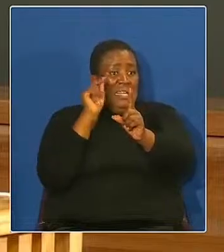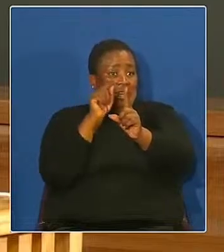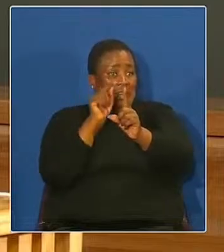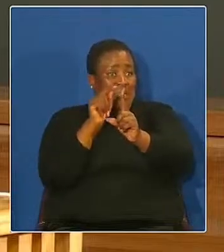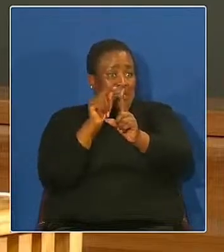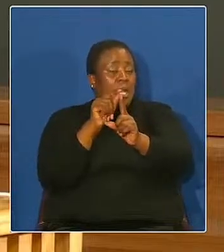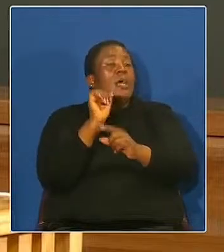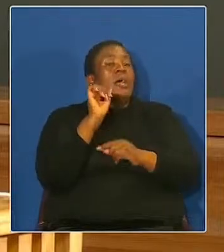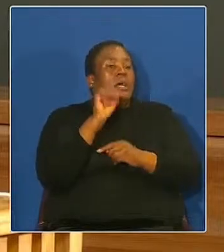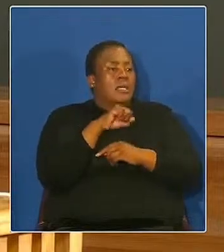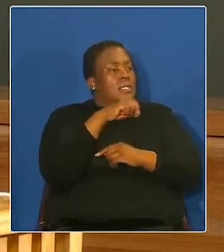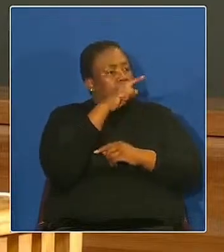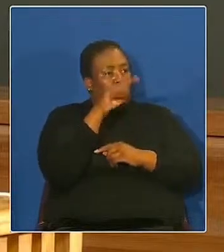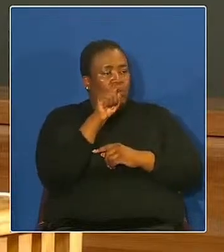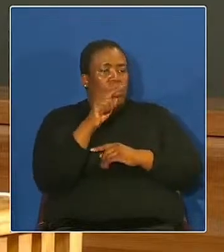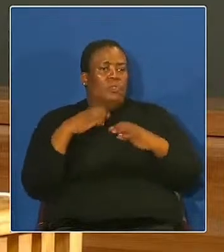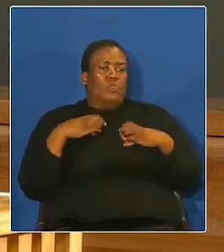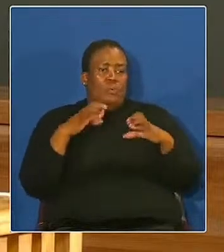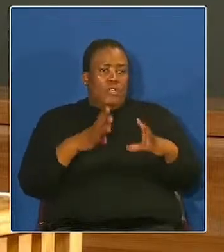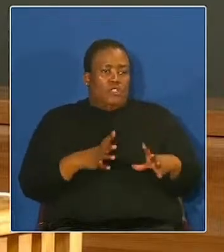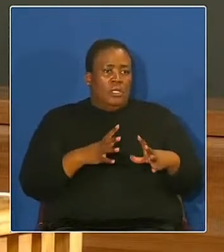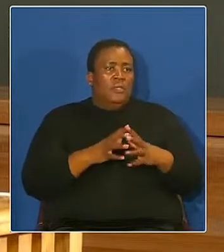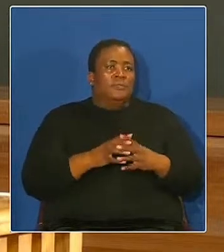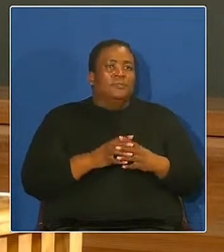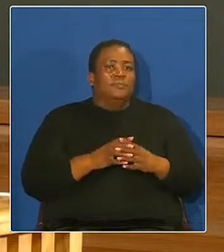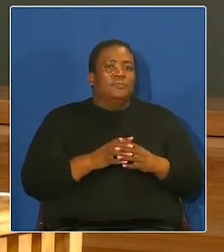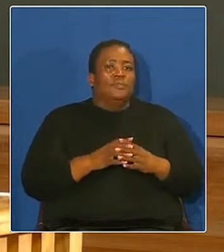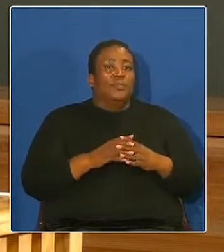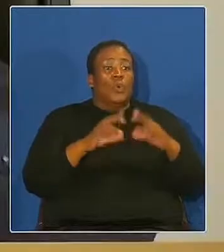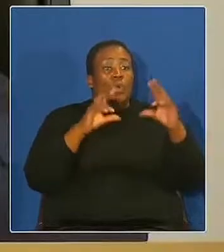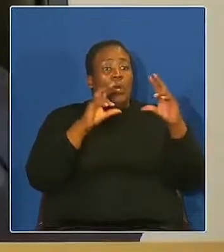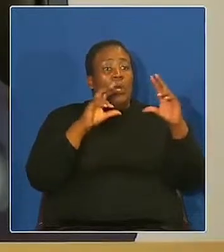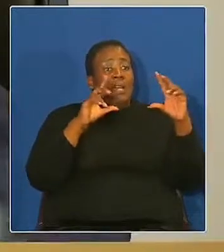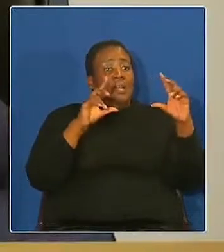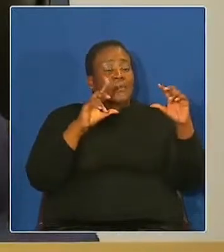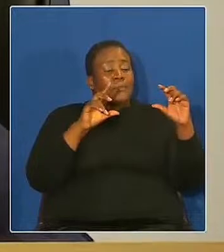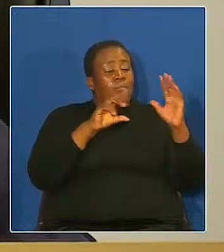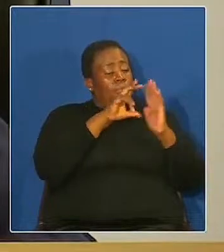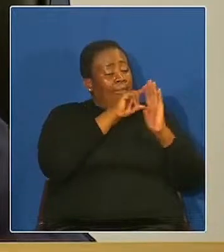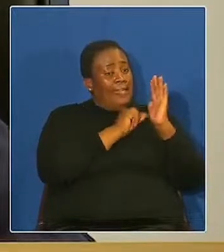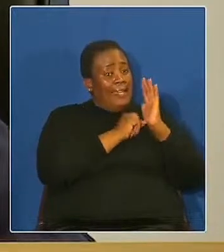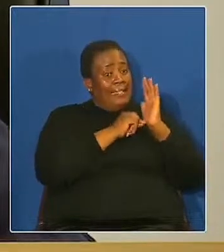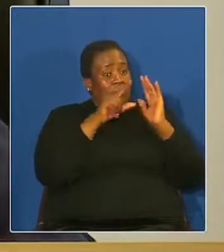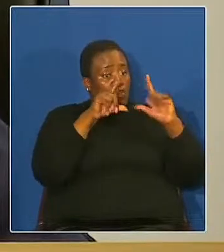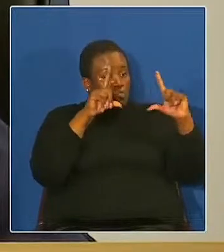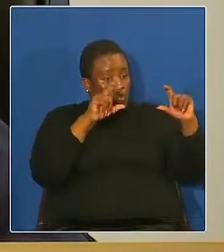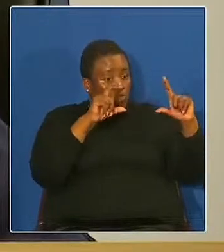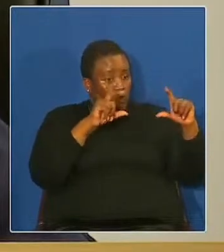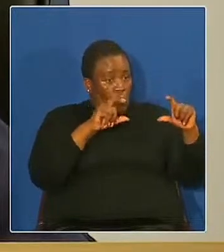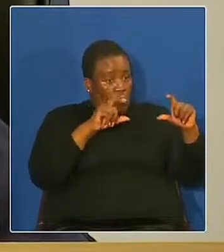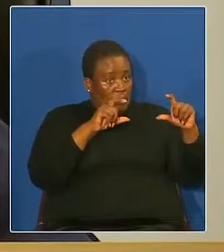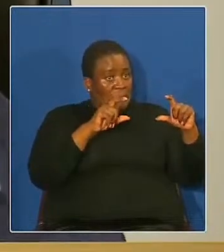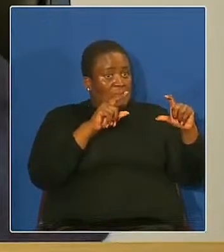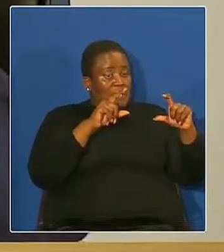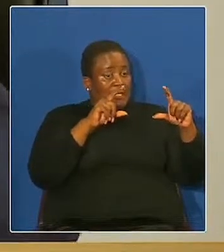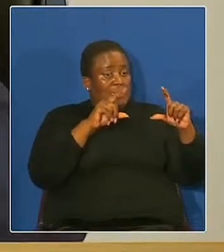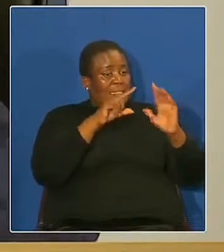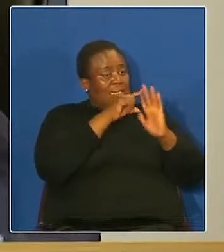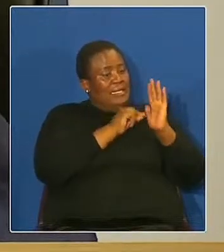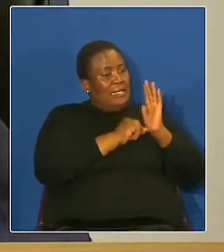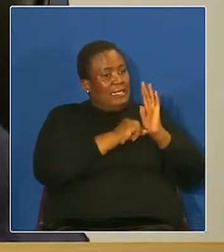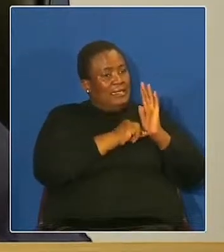that is correct, Commissioners. The date that is within the screenshot is the date the message